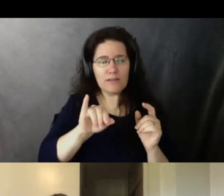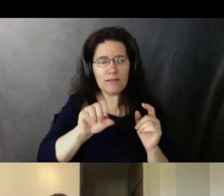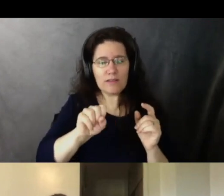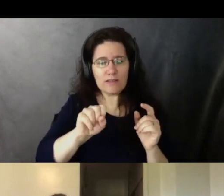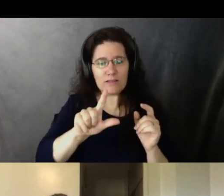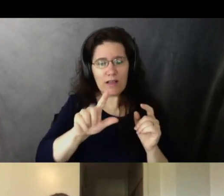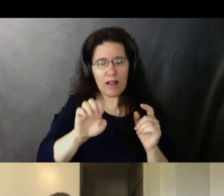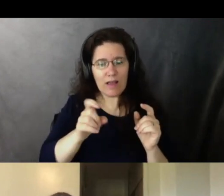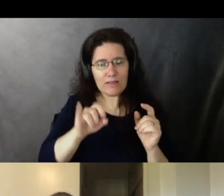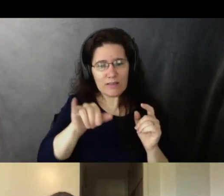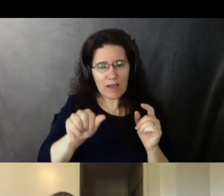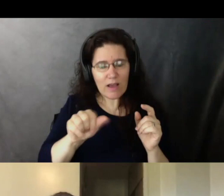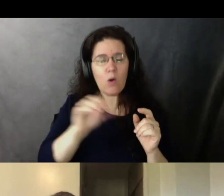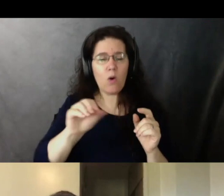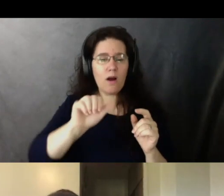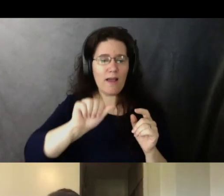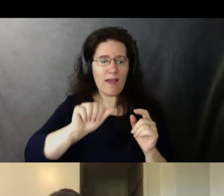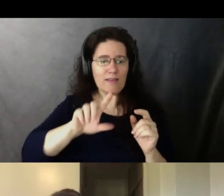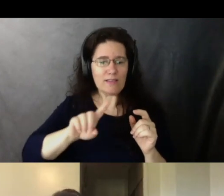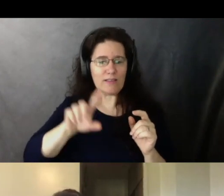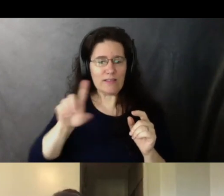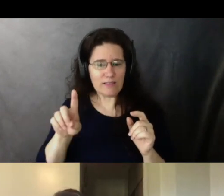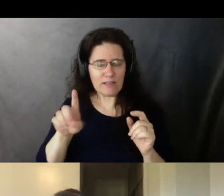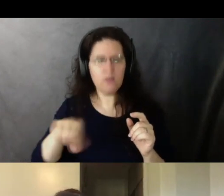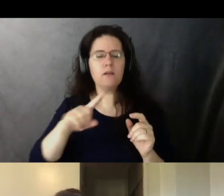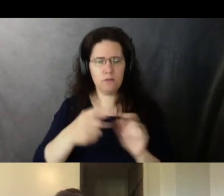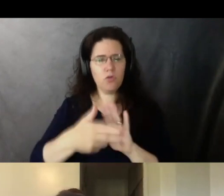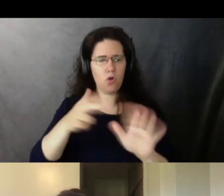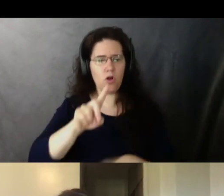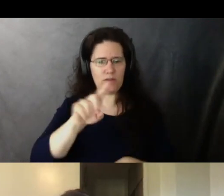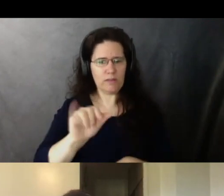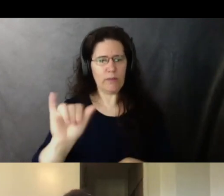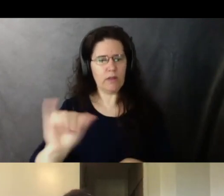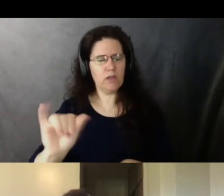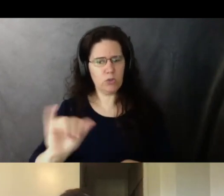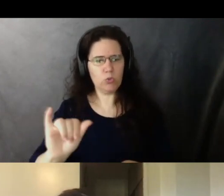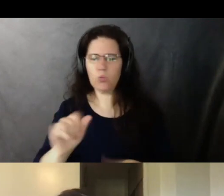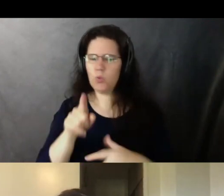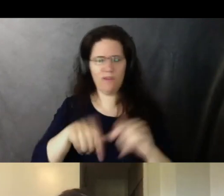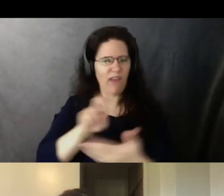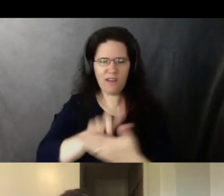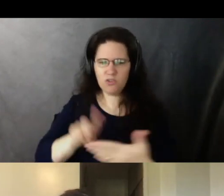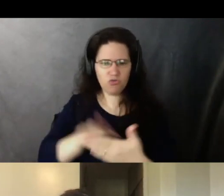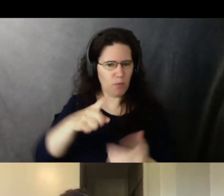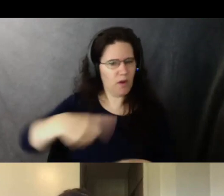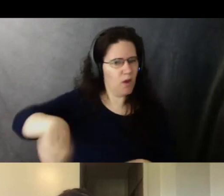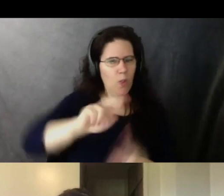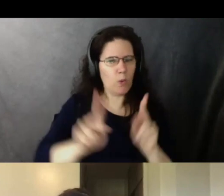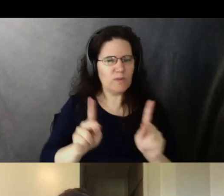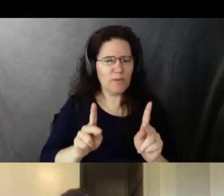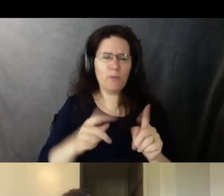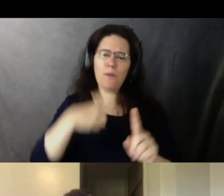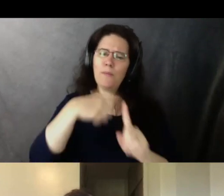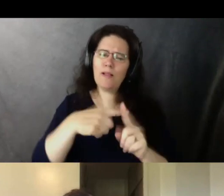a list to provide examples, but it does not include all the disabilities